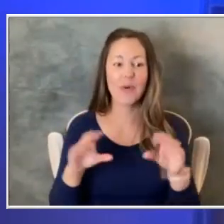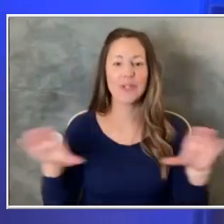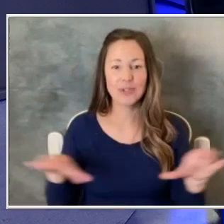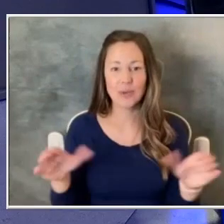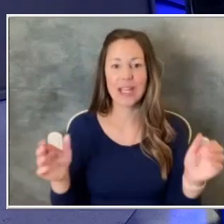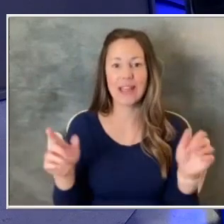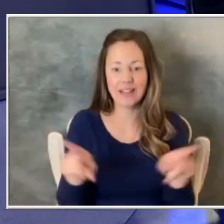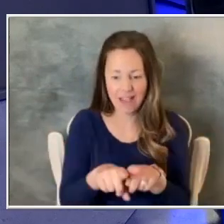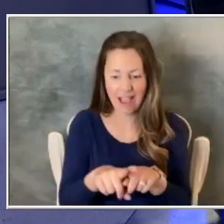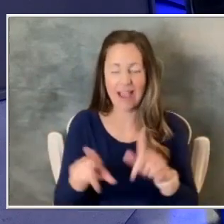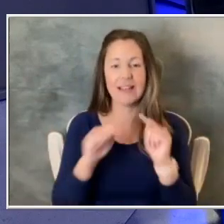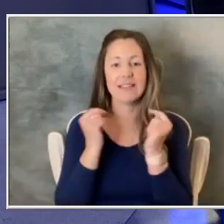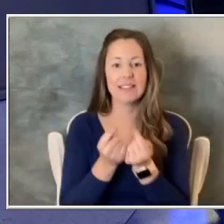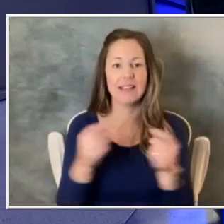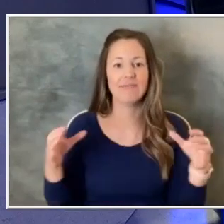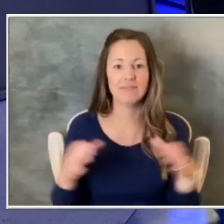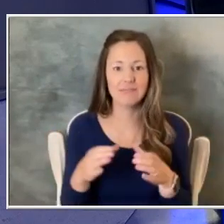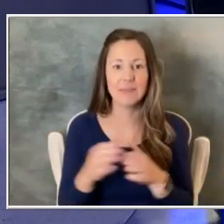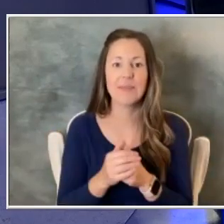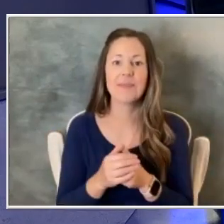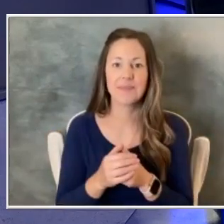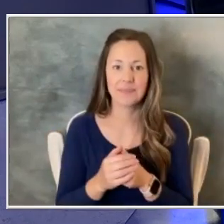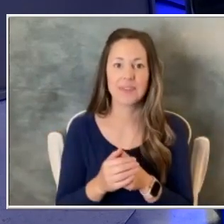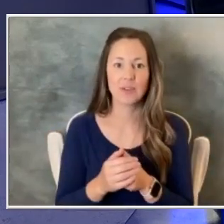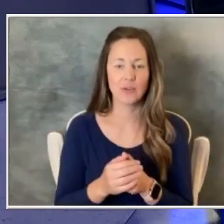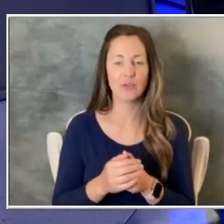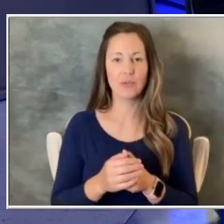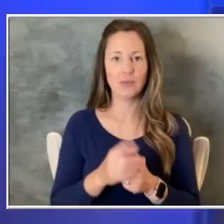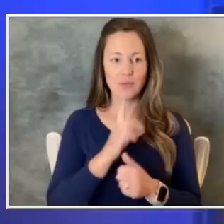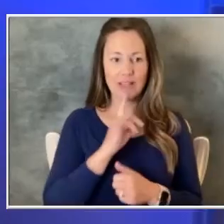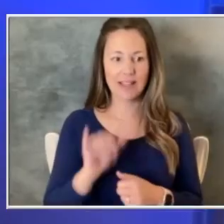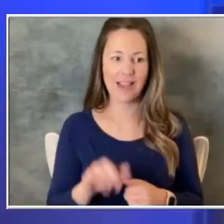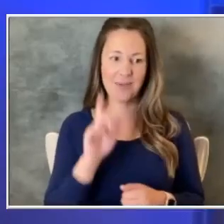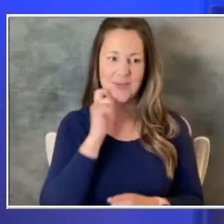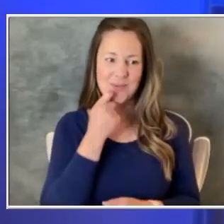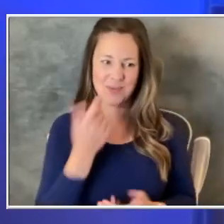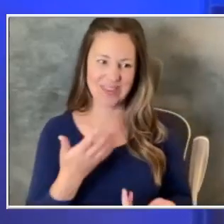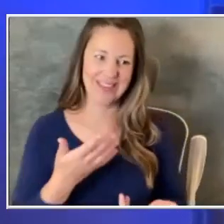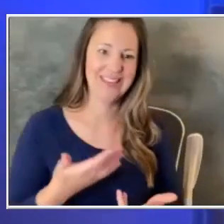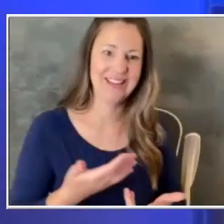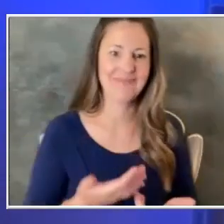Right. And so that was really neat about the ride. But it was the